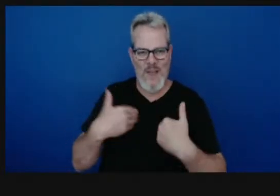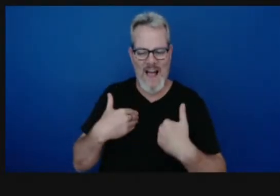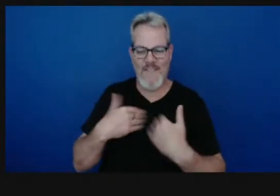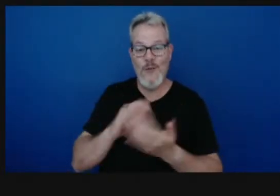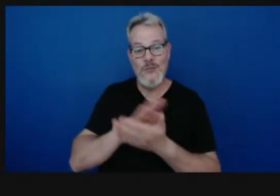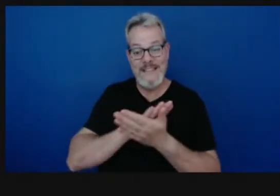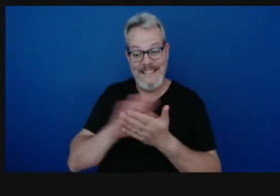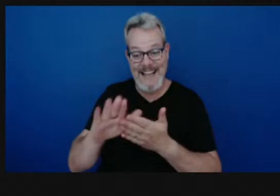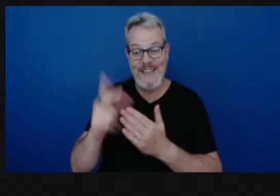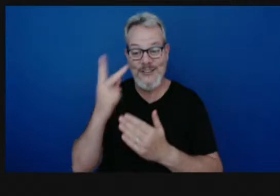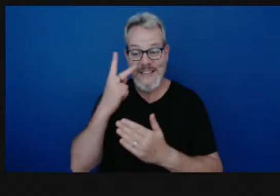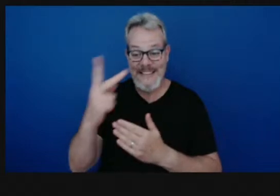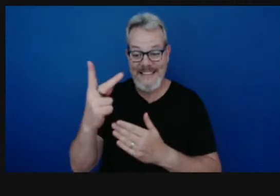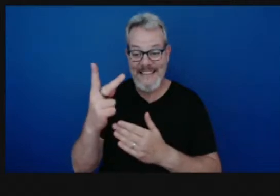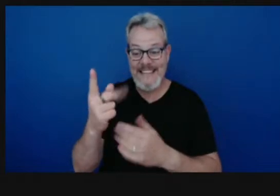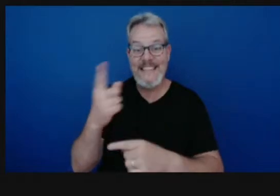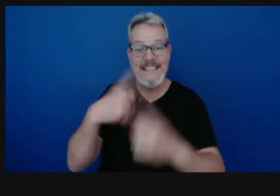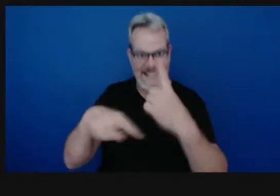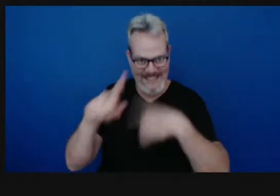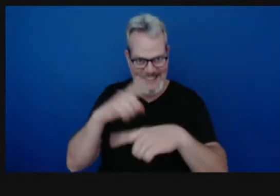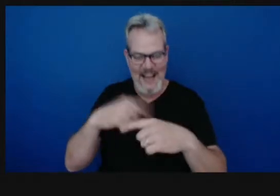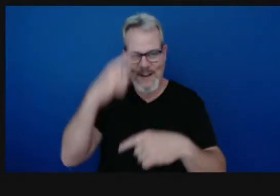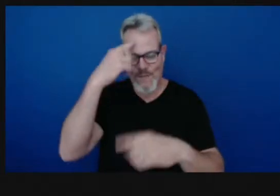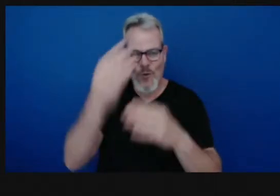see if I got it here. Eruption.